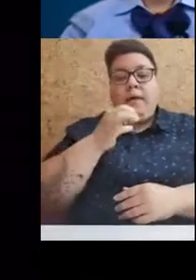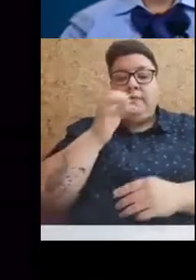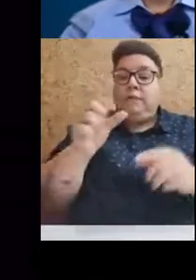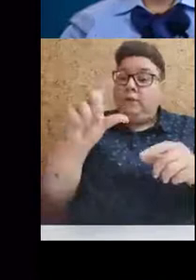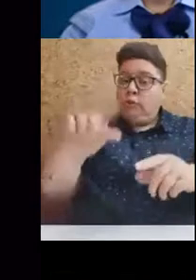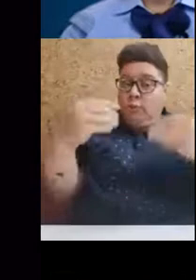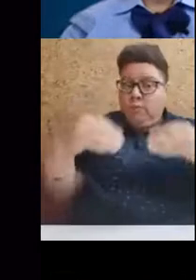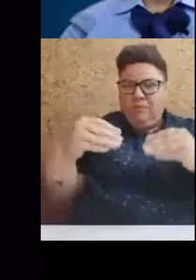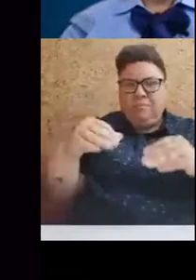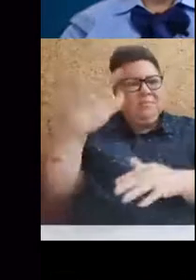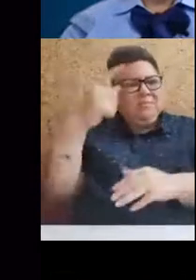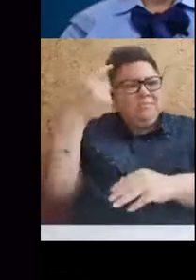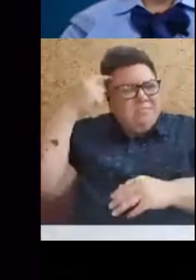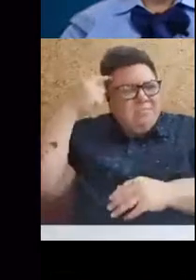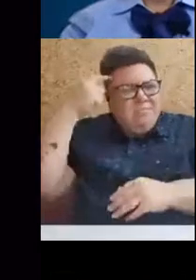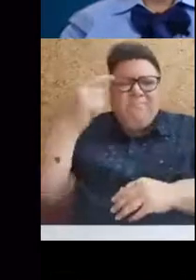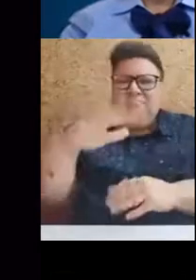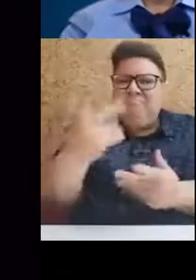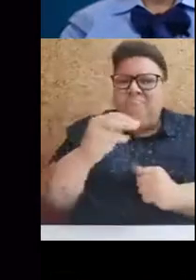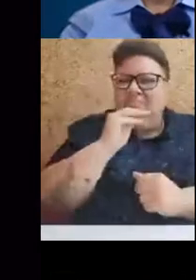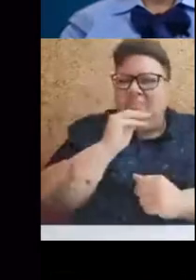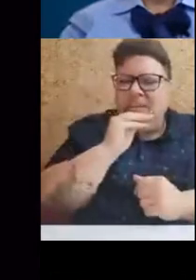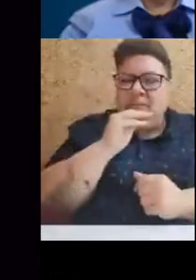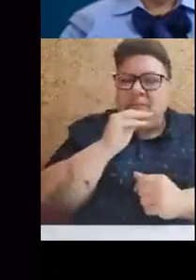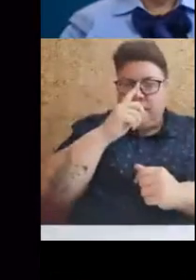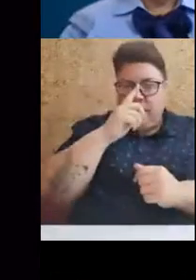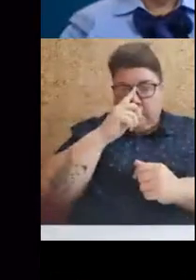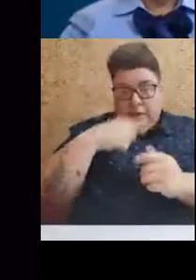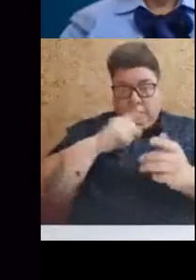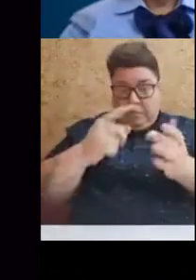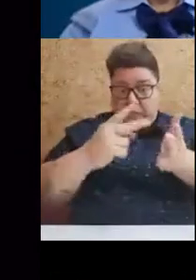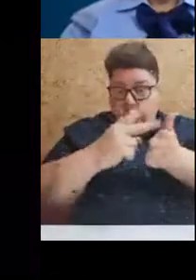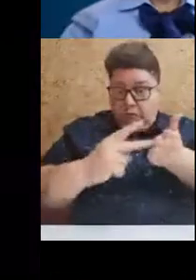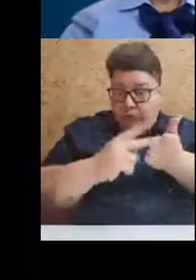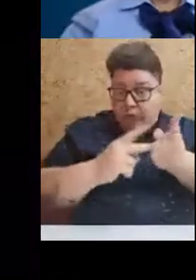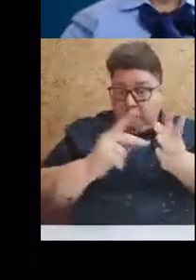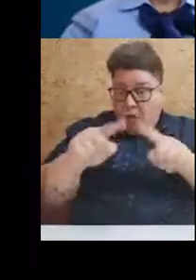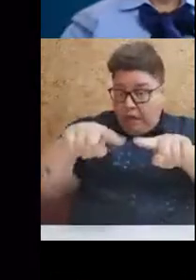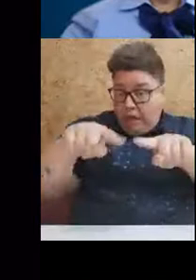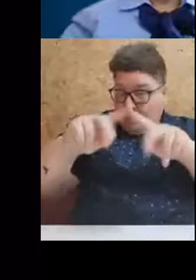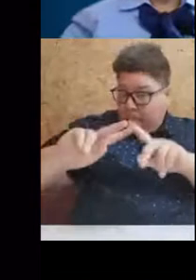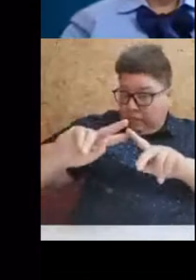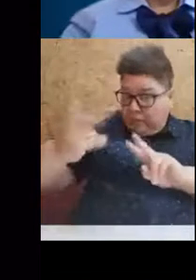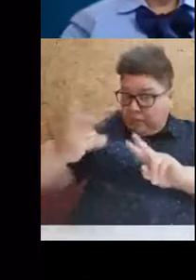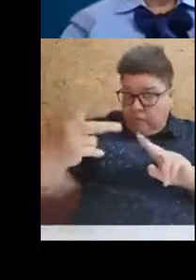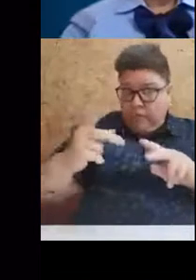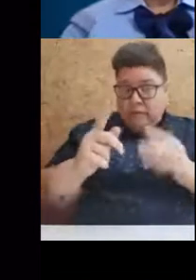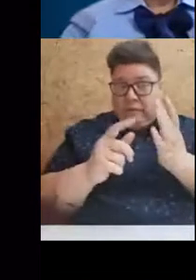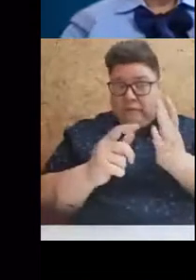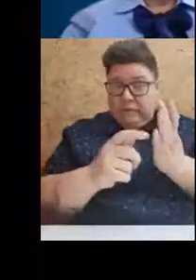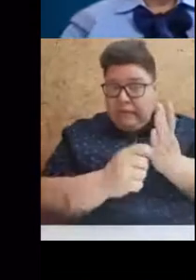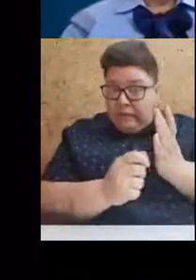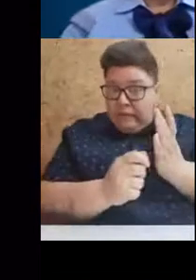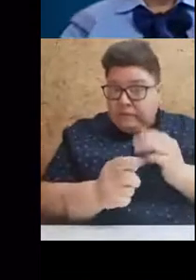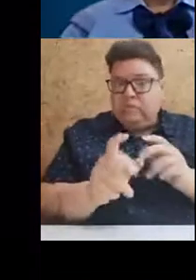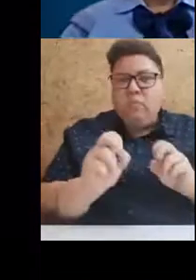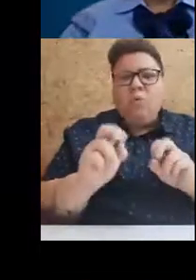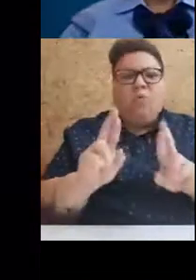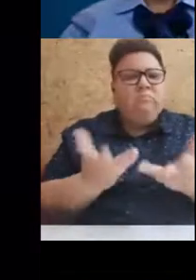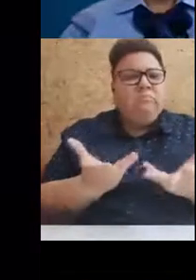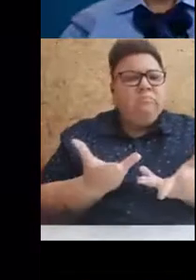by themselves, please don't tell me I need to register for another tax type at SARS. This is actually not the case. Small